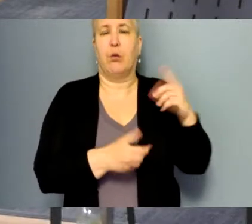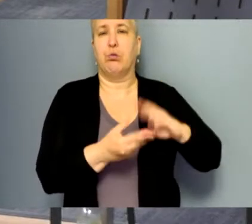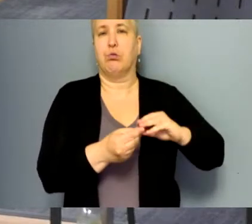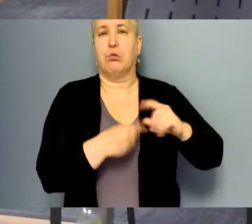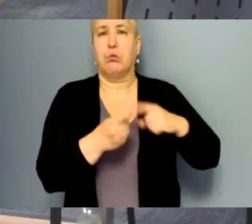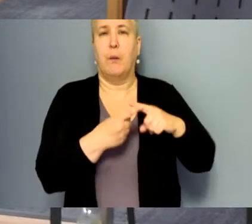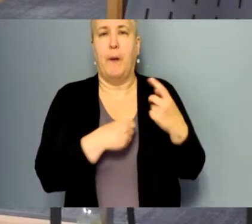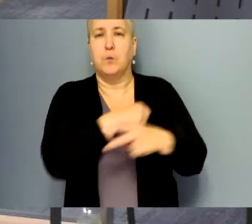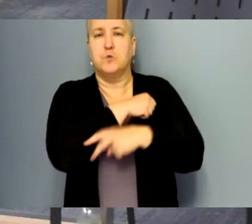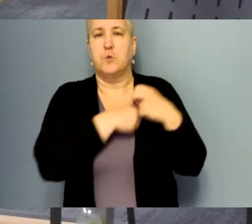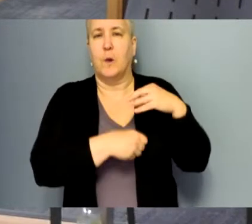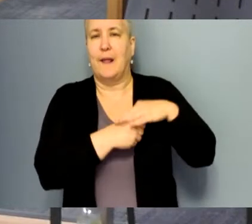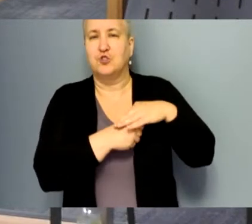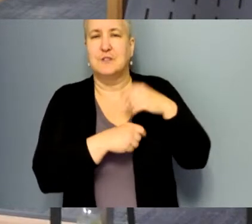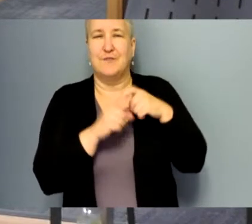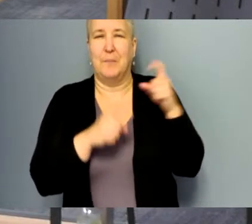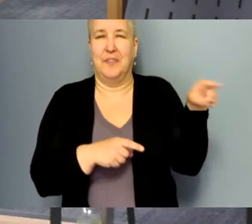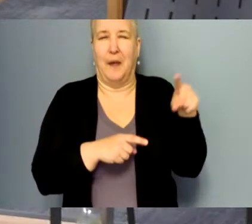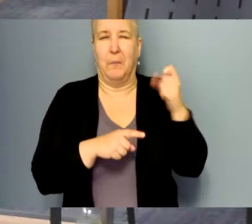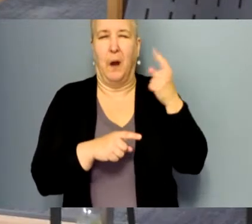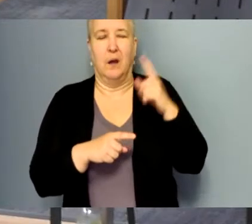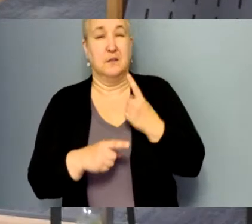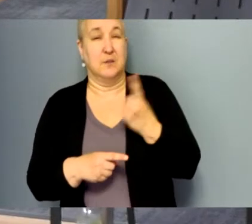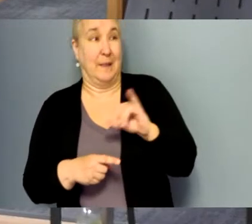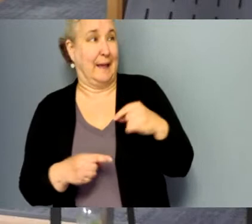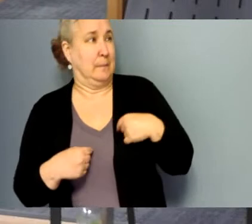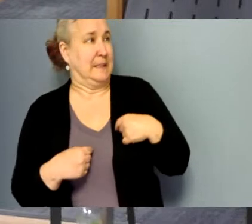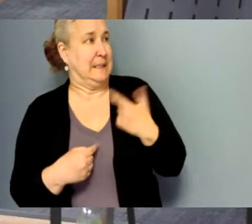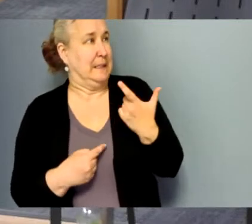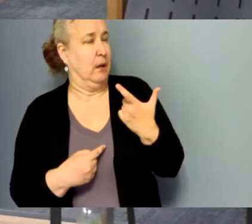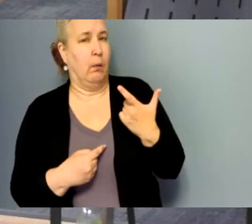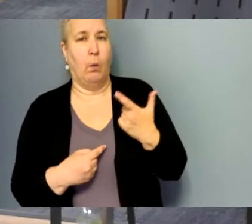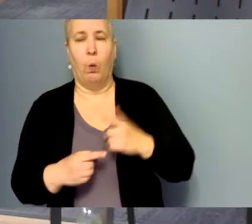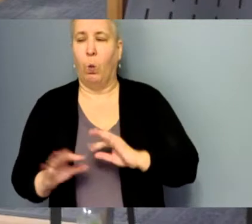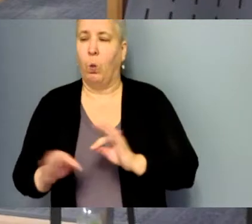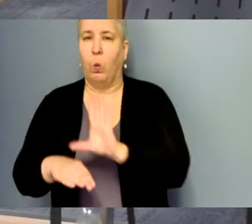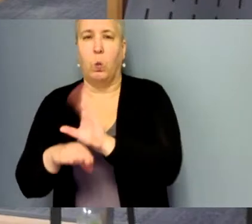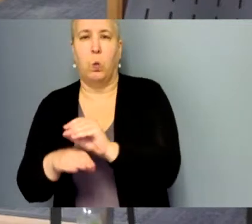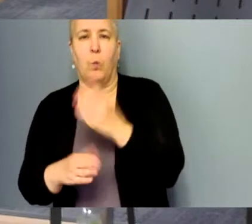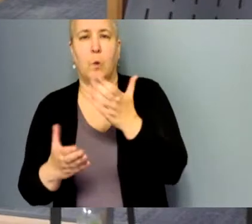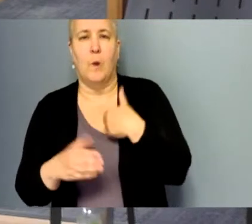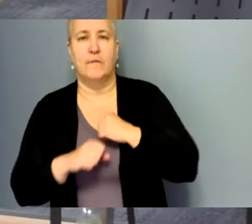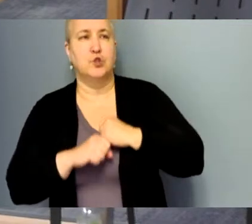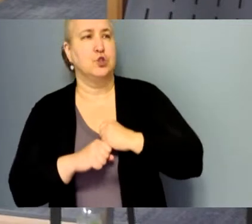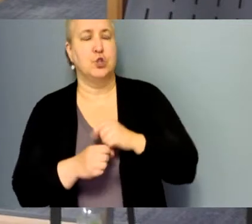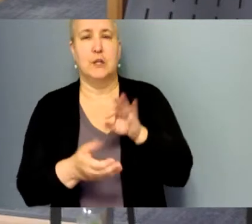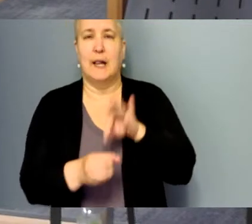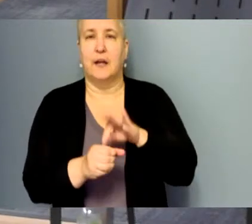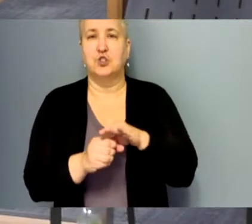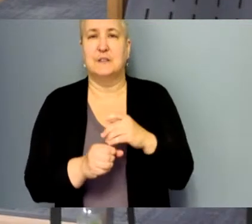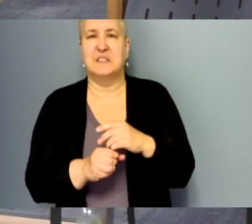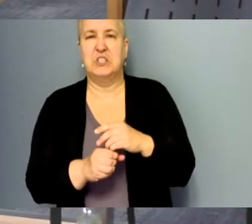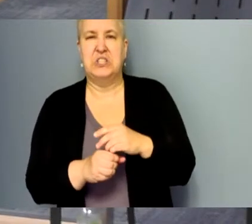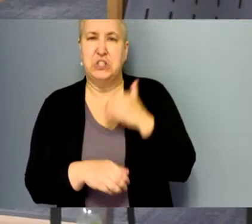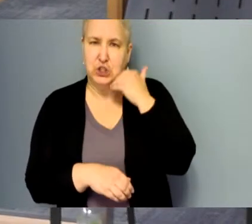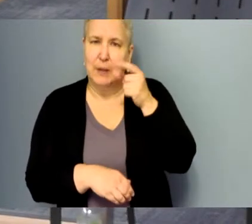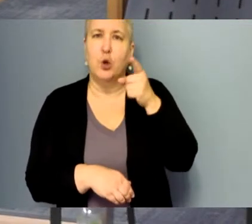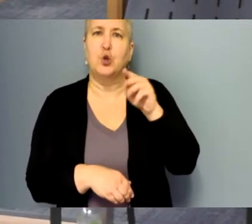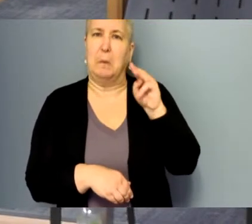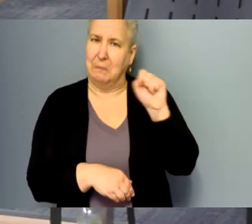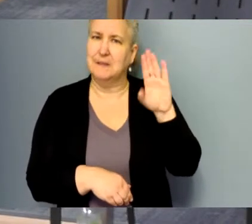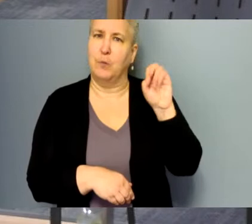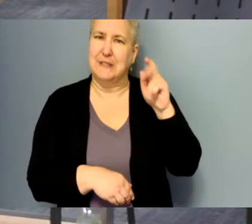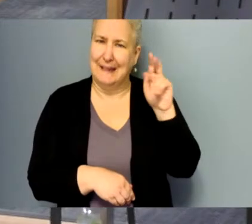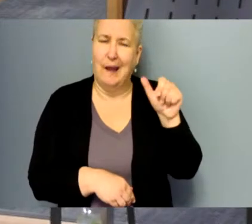about stolen elections from them, but someone like me is belittled for wanting to have secure elections. Shame on you, Ms. Marseglia,